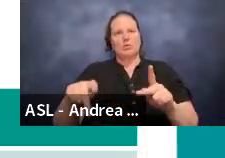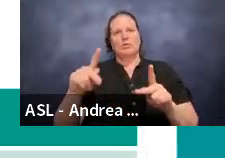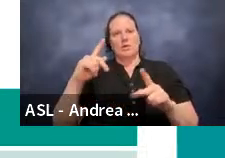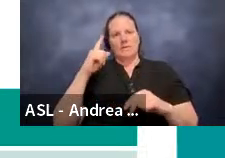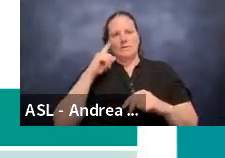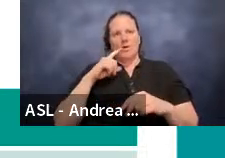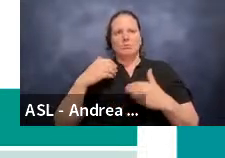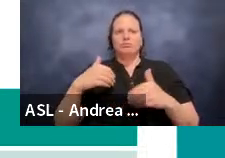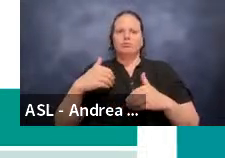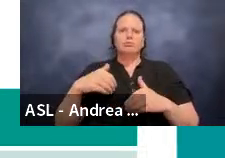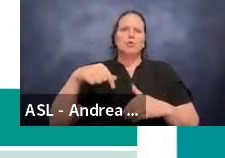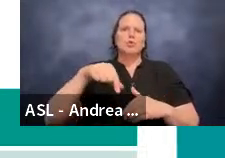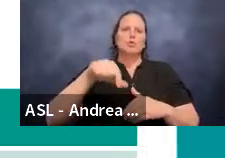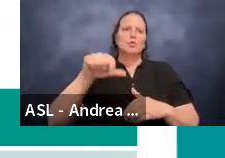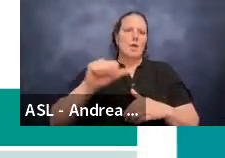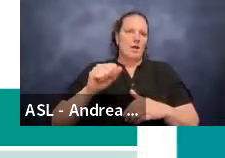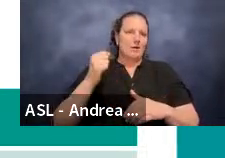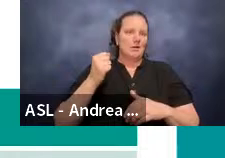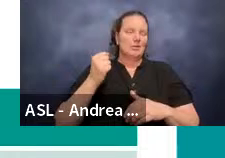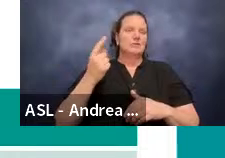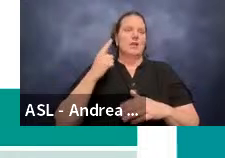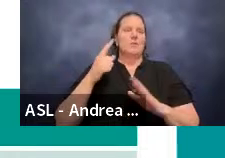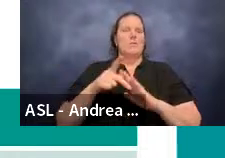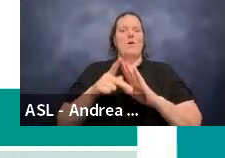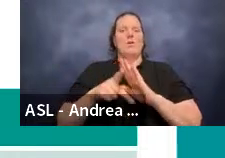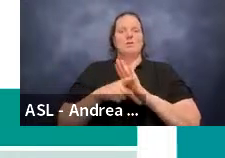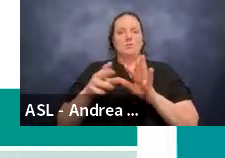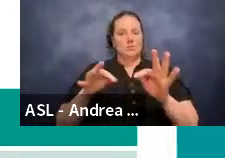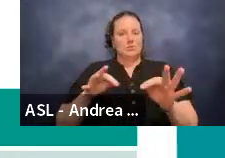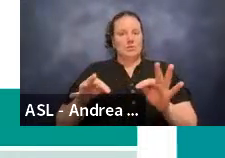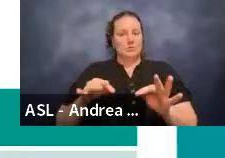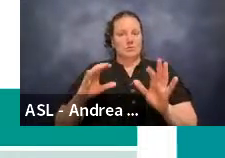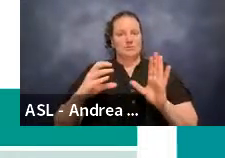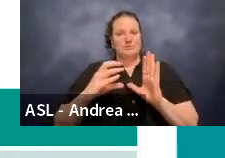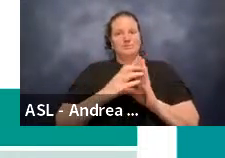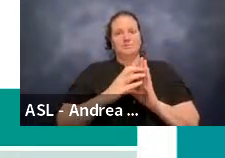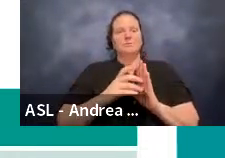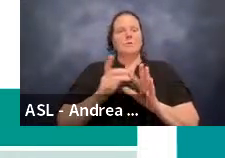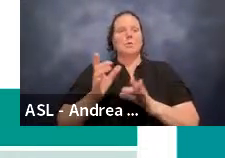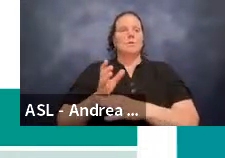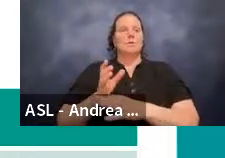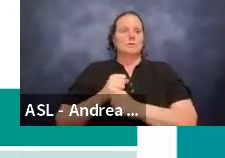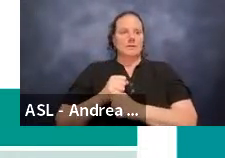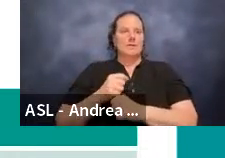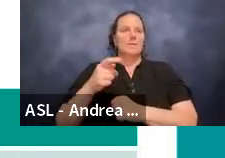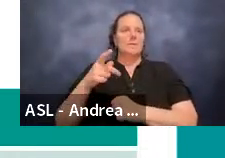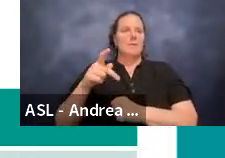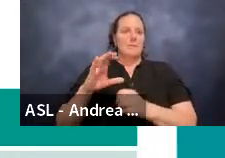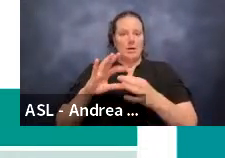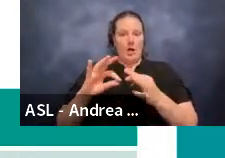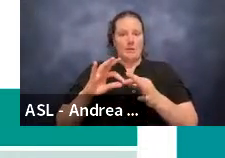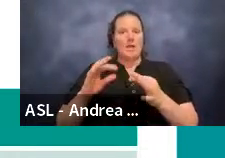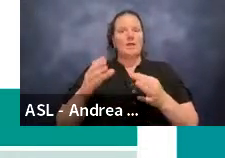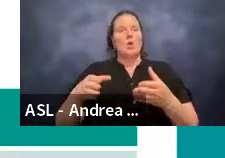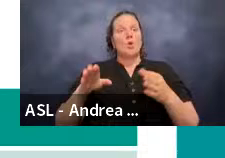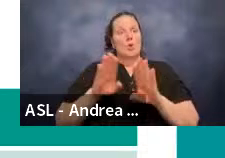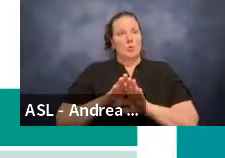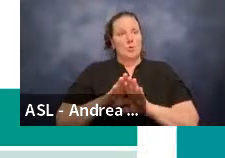robust Q&A, as well as understanding policy prescription there. We'll then receive a public comment, and then we'll have a